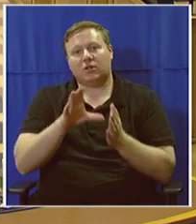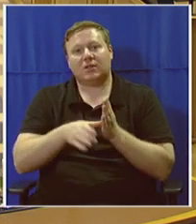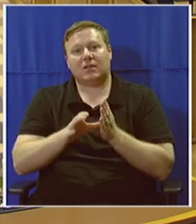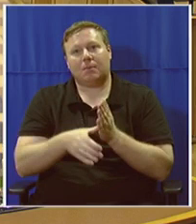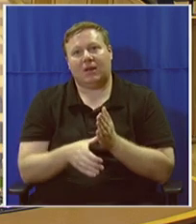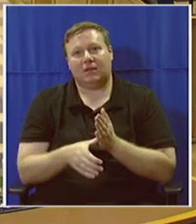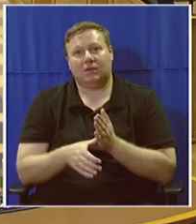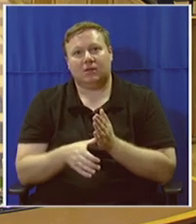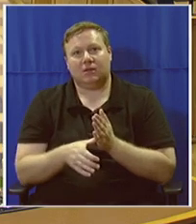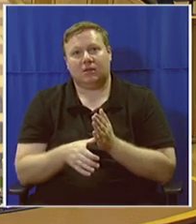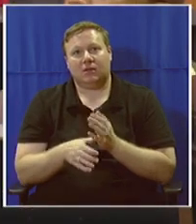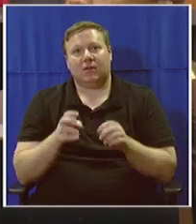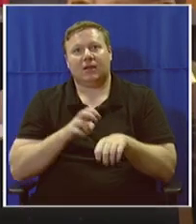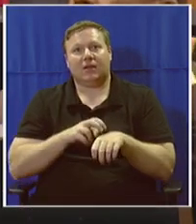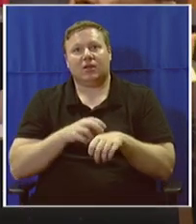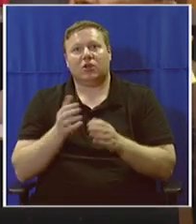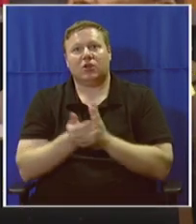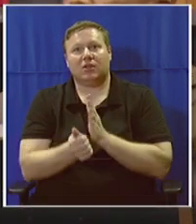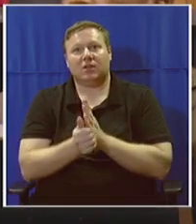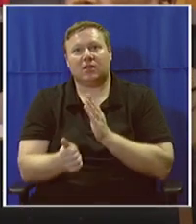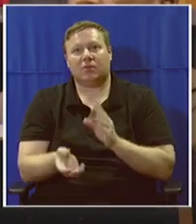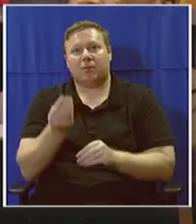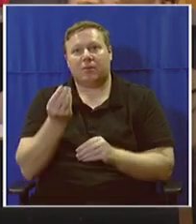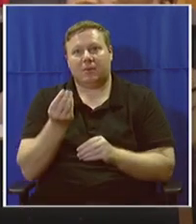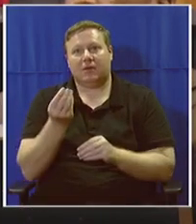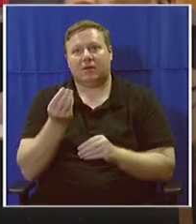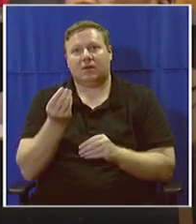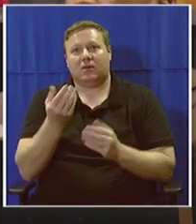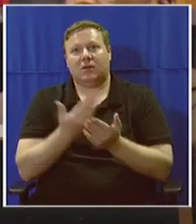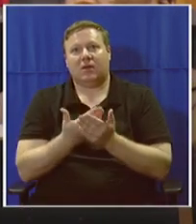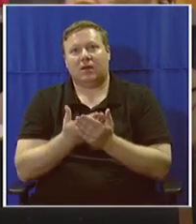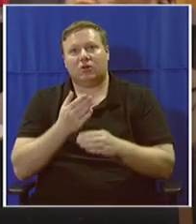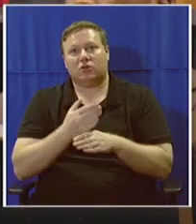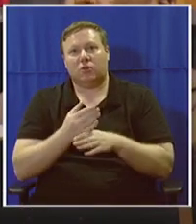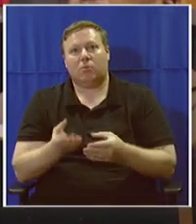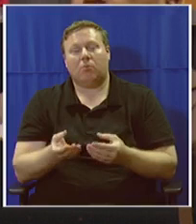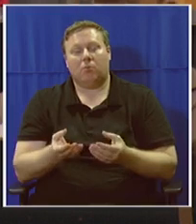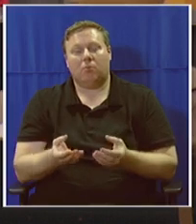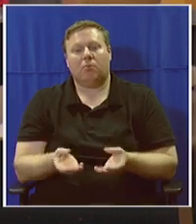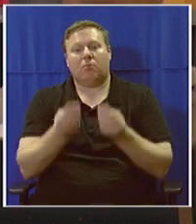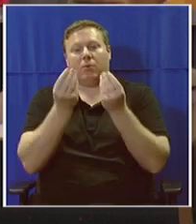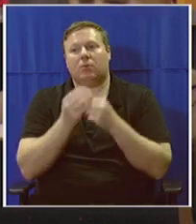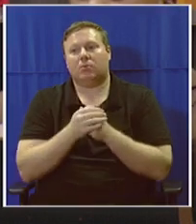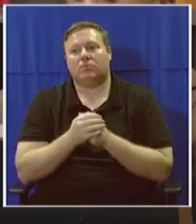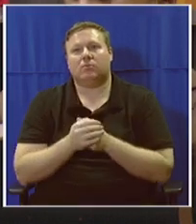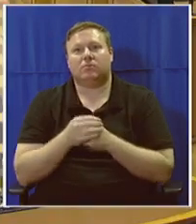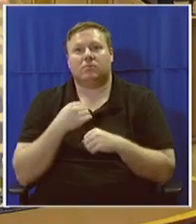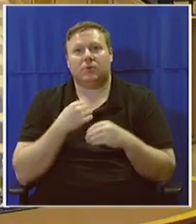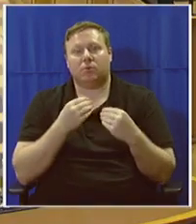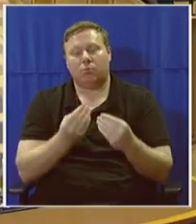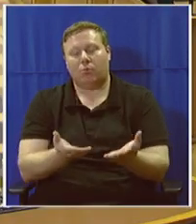order to gain necessary skills and have the opportunity to enter the employment sector. So I move. Thank you.